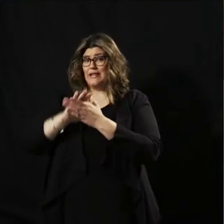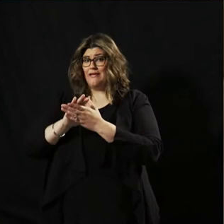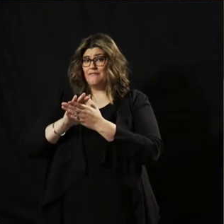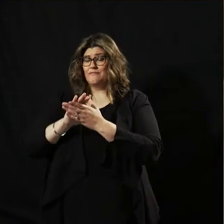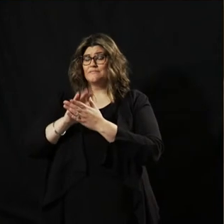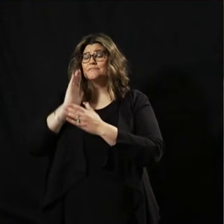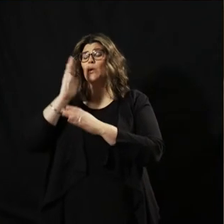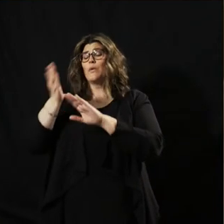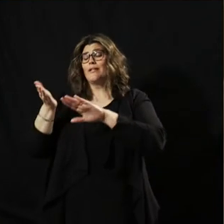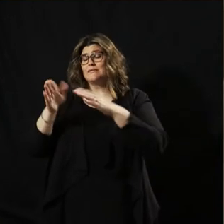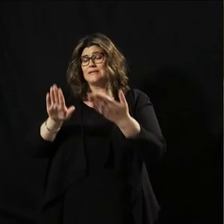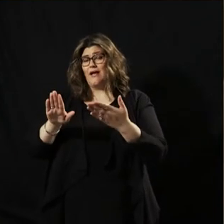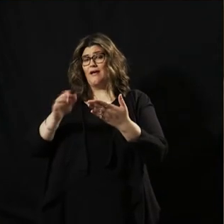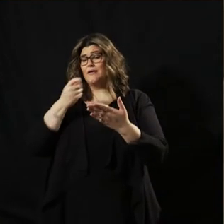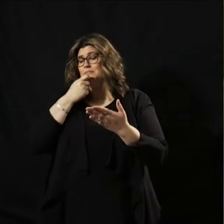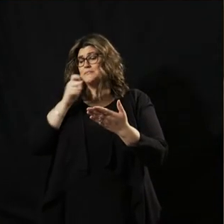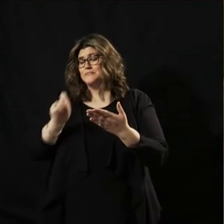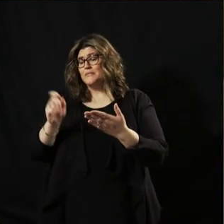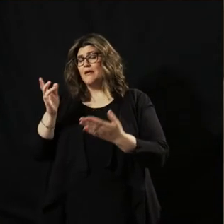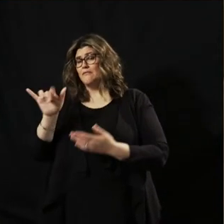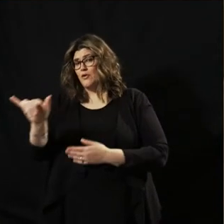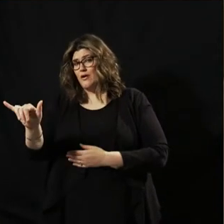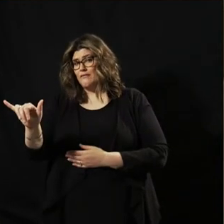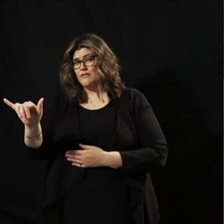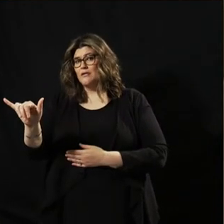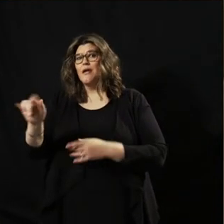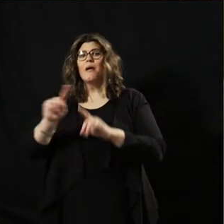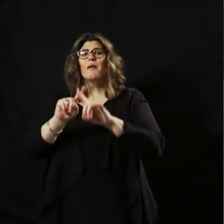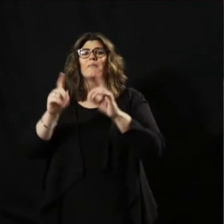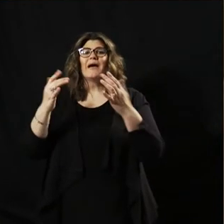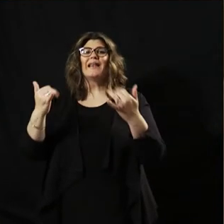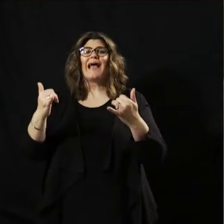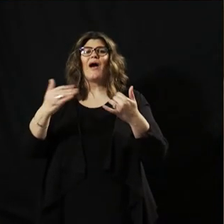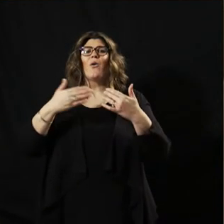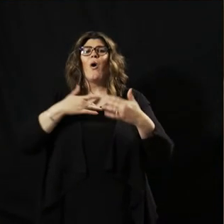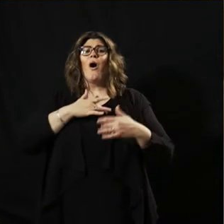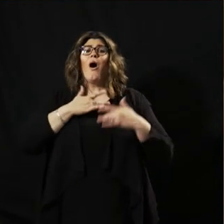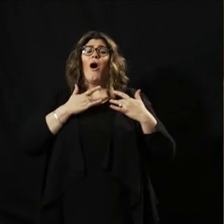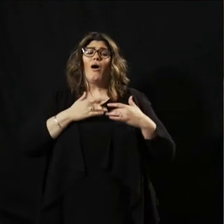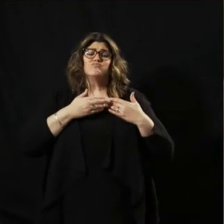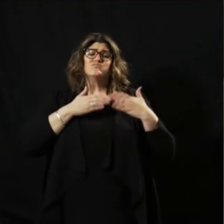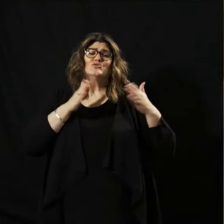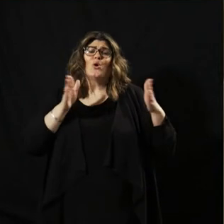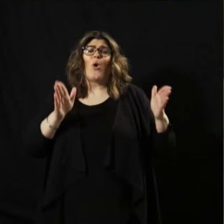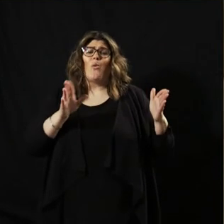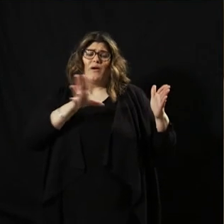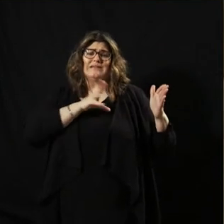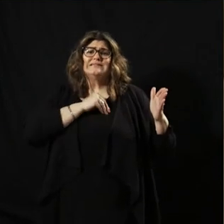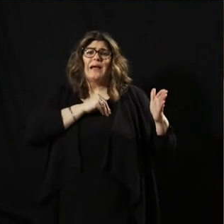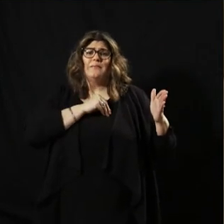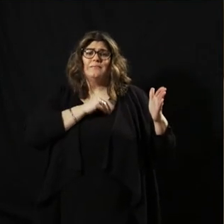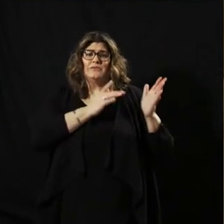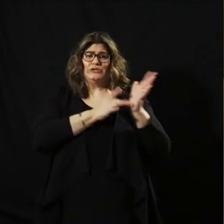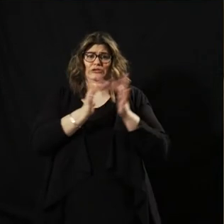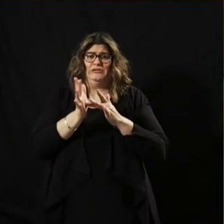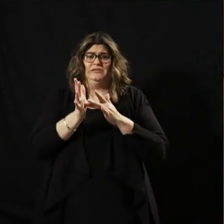Turn, O Jacob, and receive her. Walk by her light toward